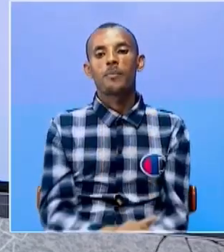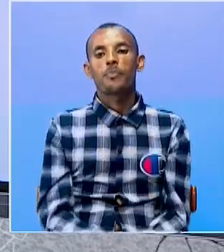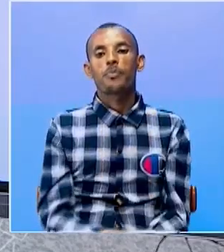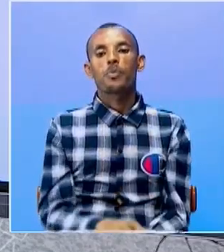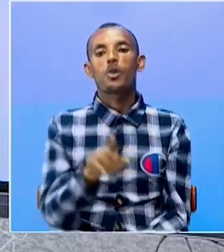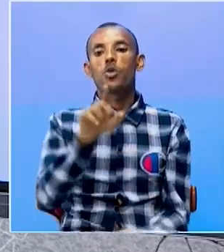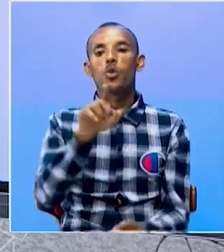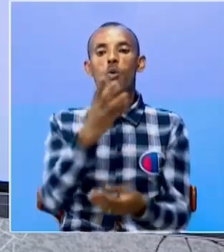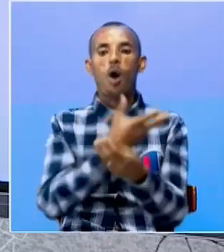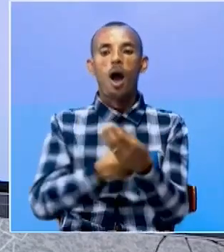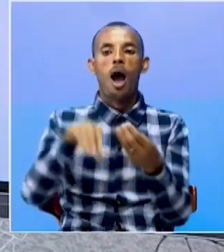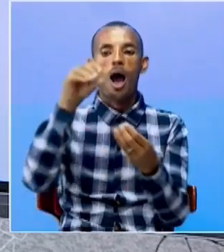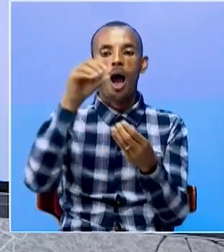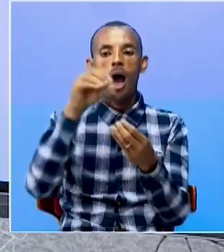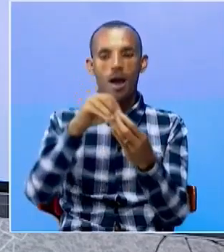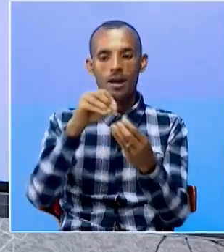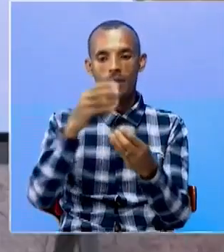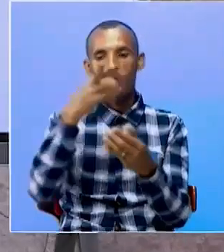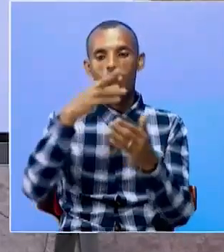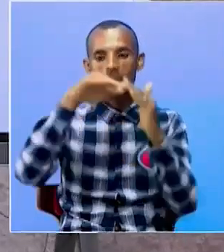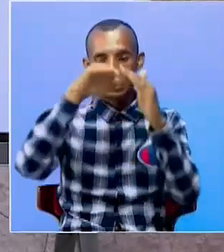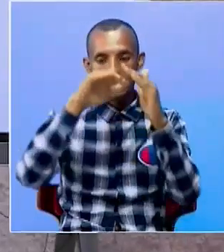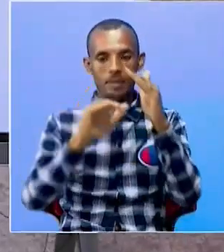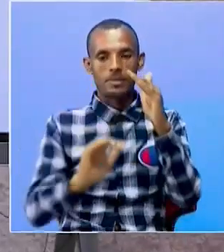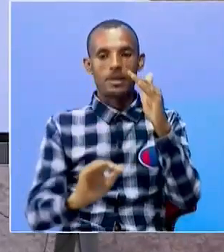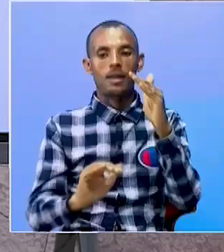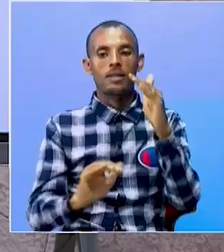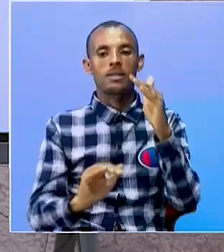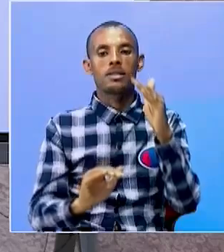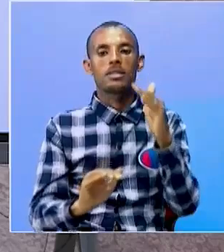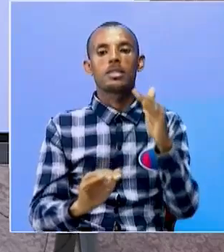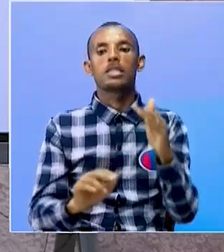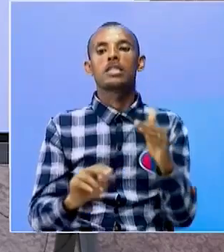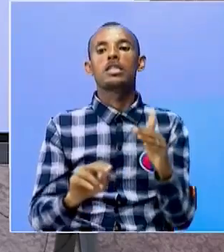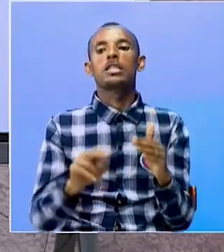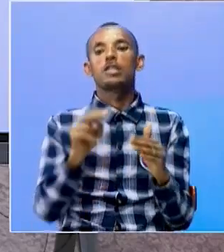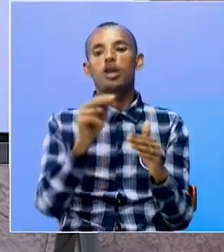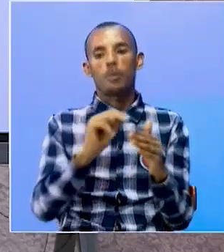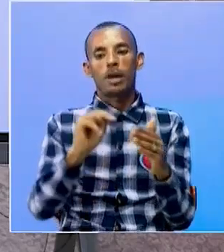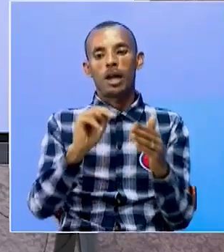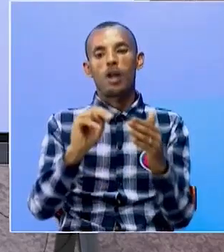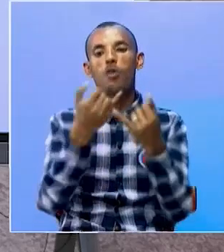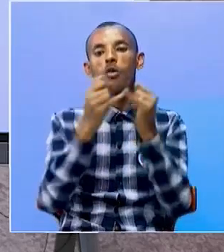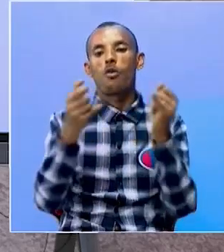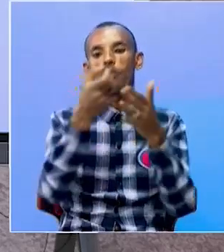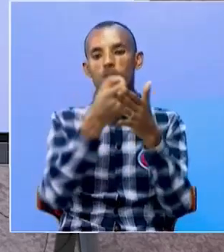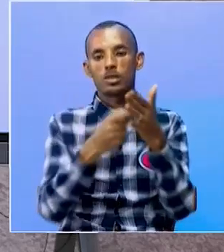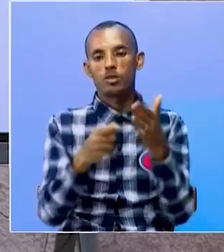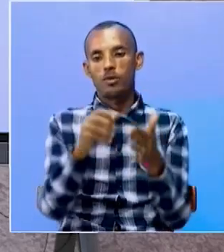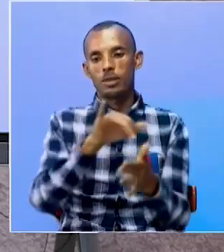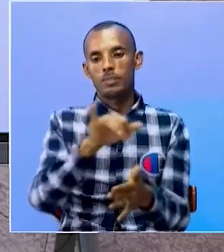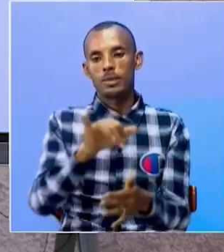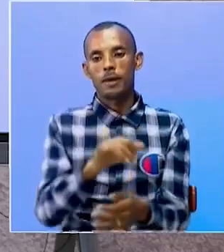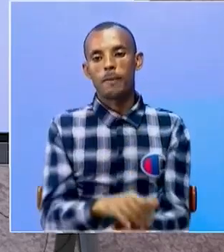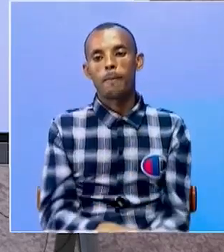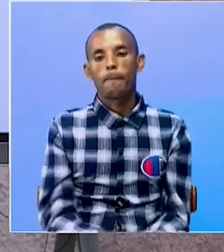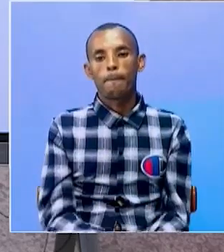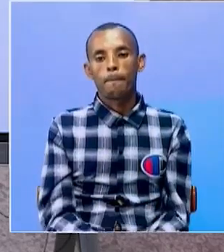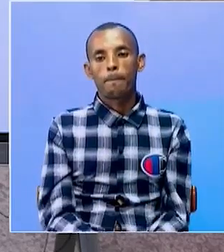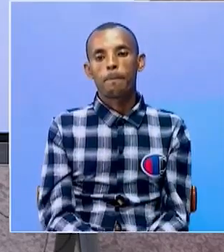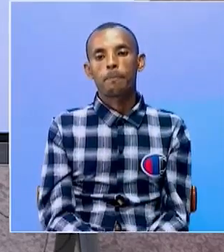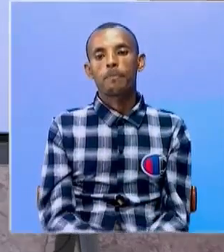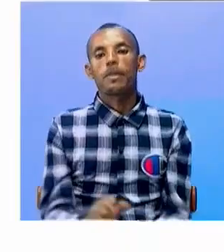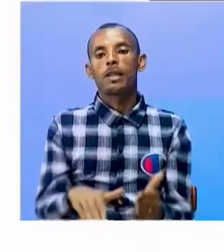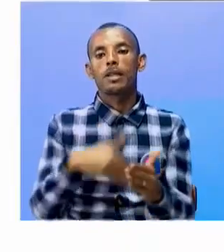you add or subtract the numerical coefficient of the like terms. So next